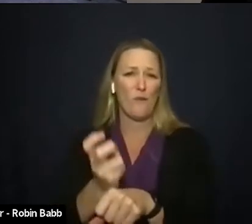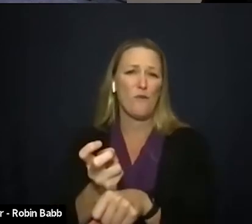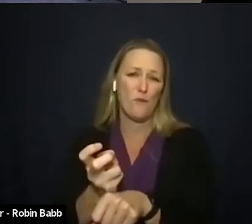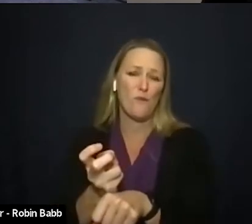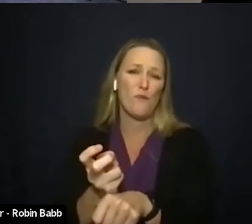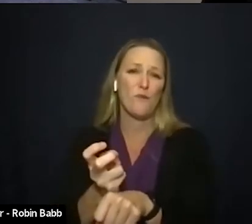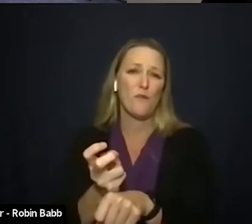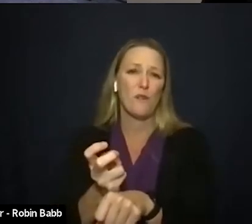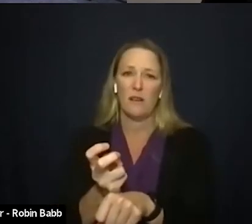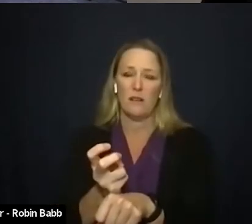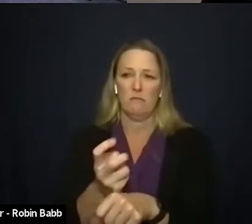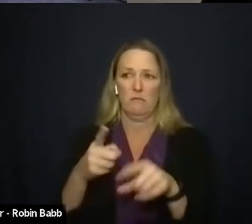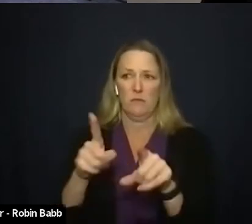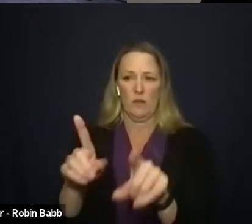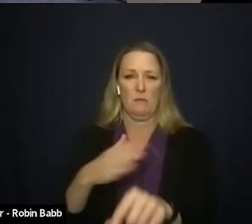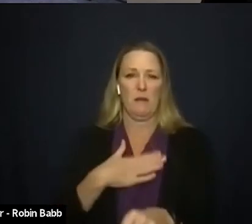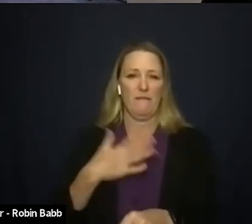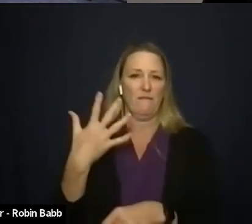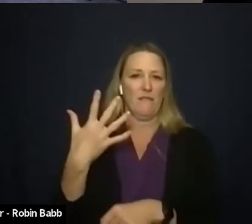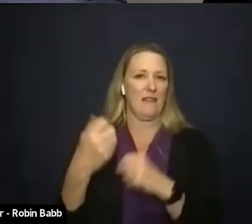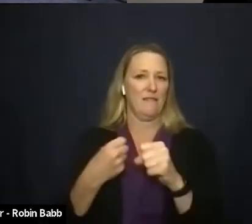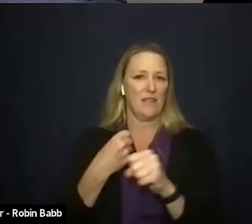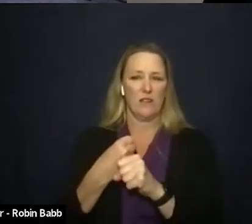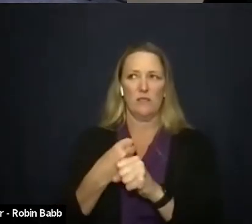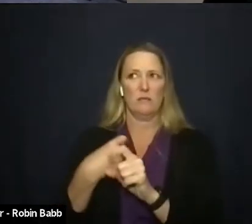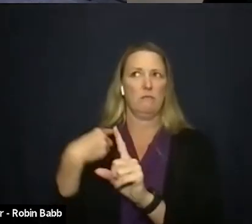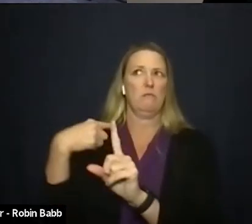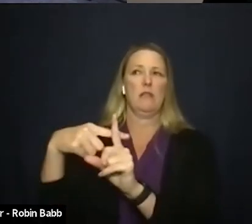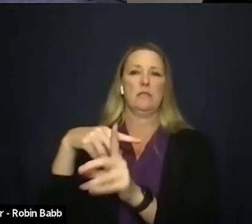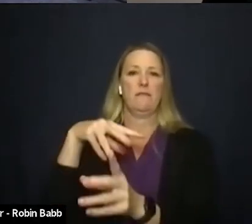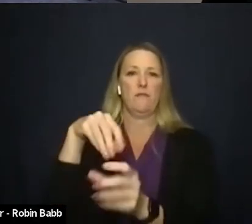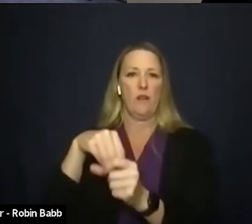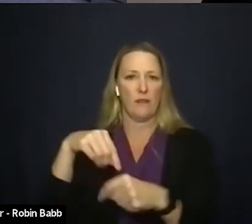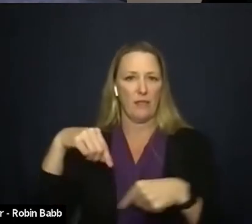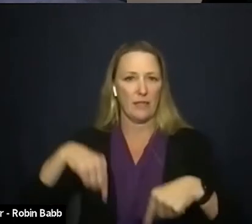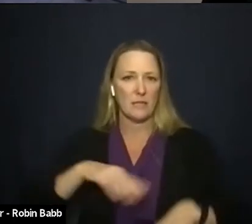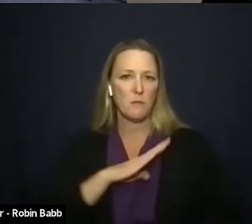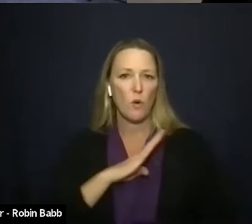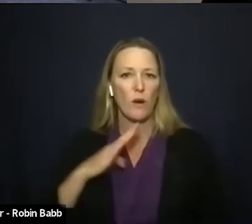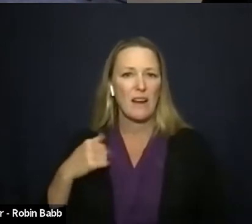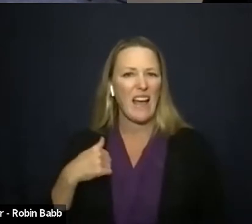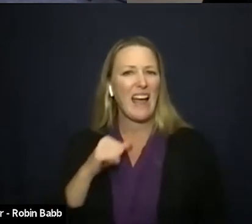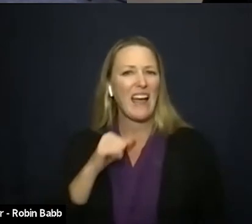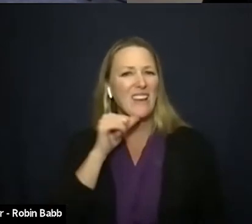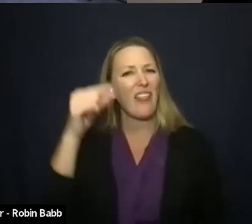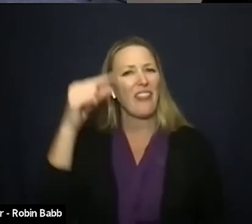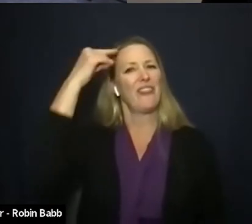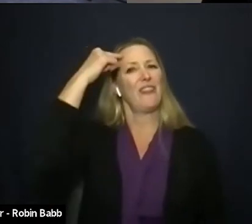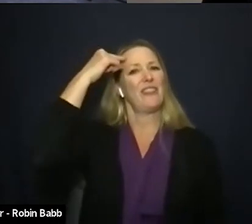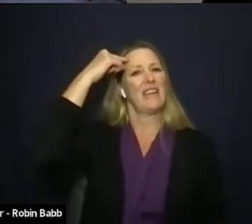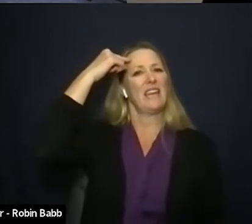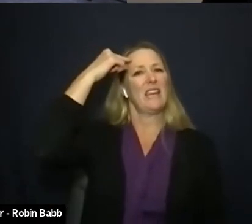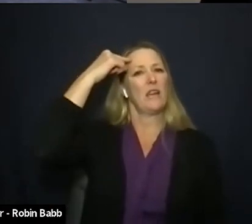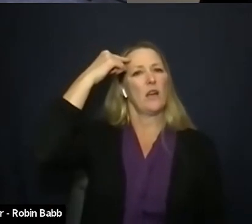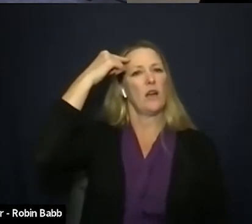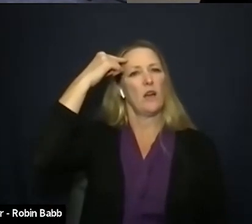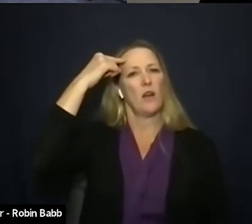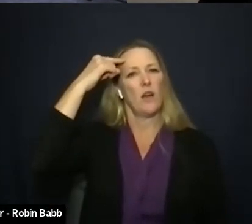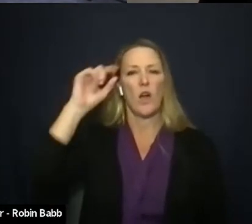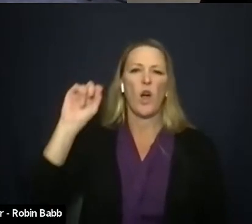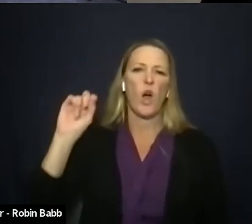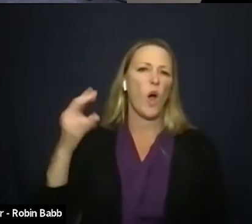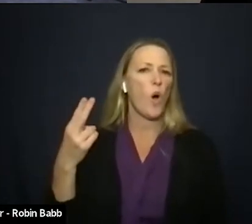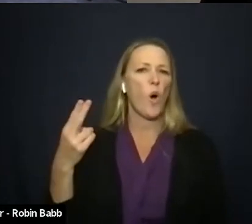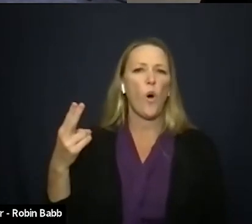my entire five years plus on this board never once have i thought to myself oh that so-and-so